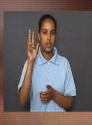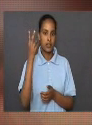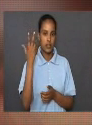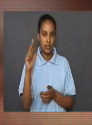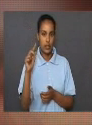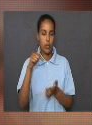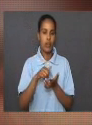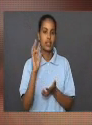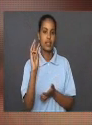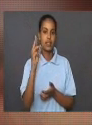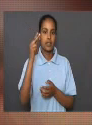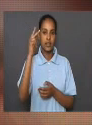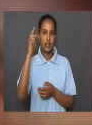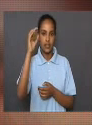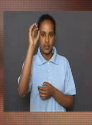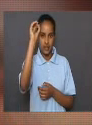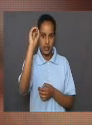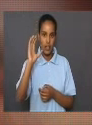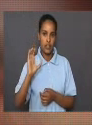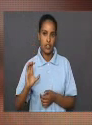13.6 degrees Celsius.